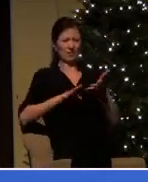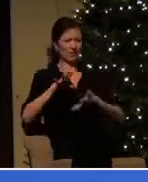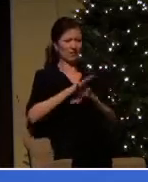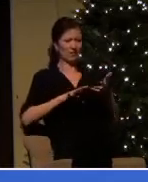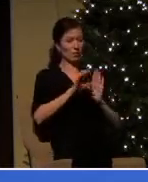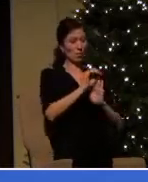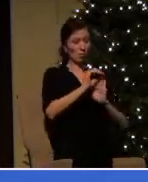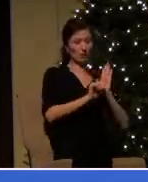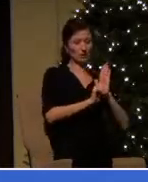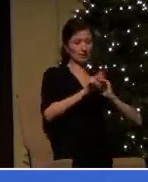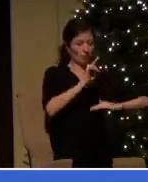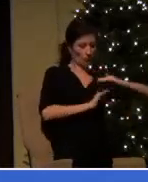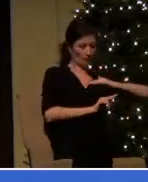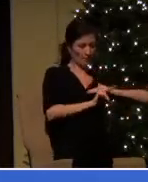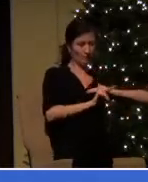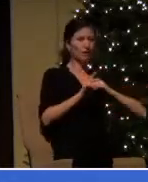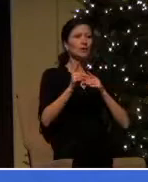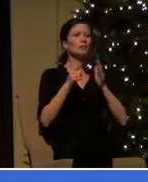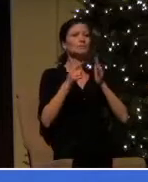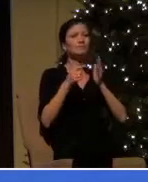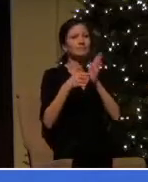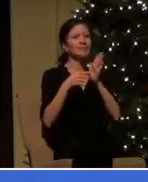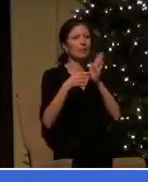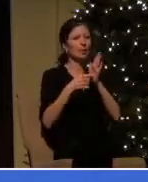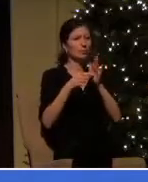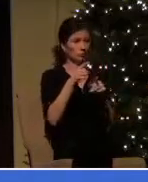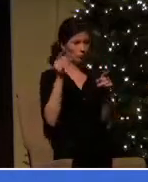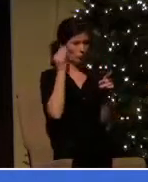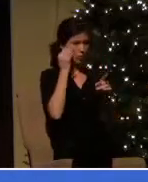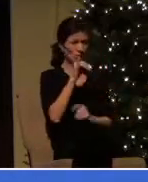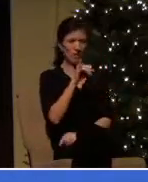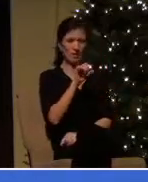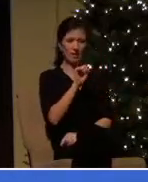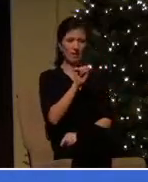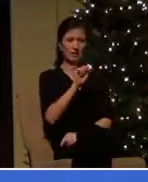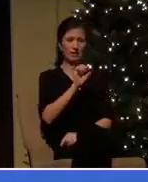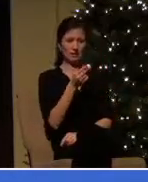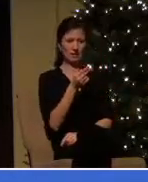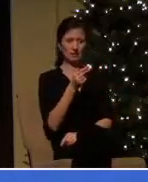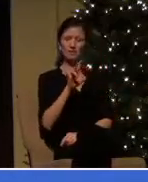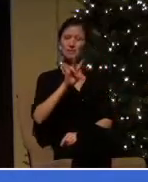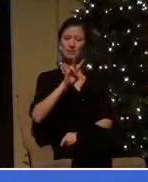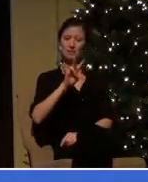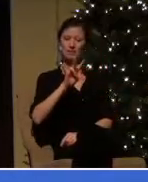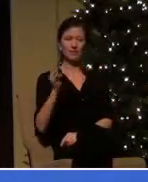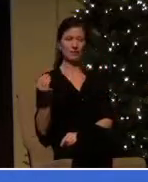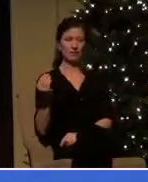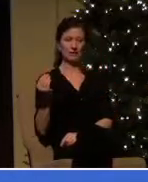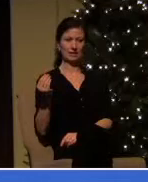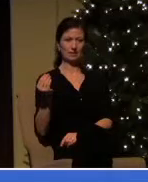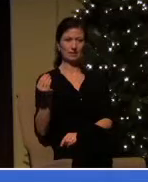Old Testament prophecies. Let me give you a quick example. You all know Isaiah 7, verse 14. Isaiah